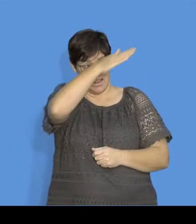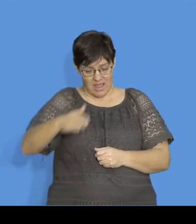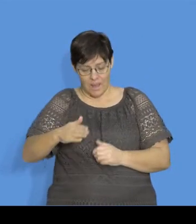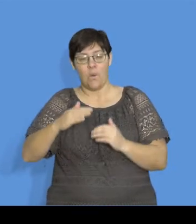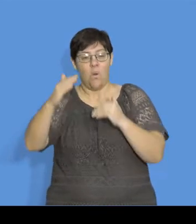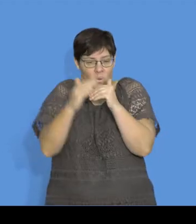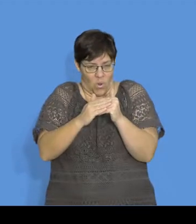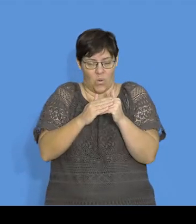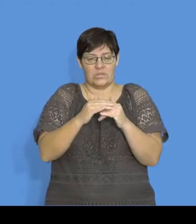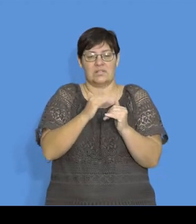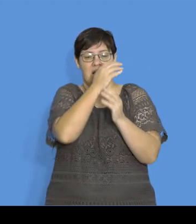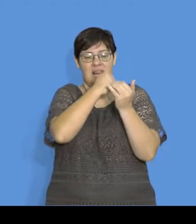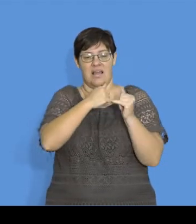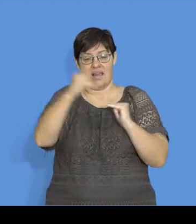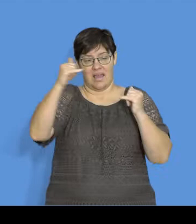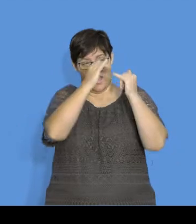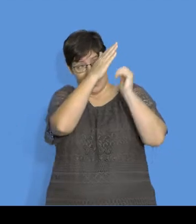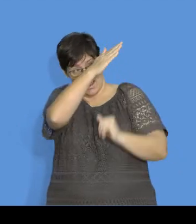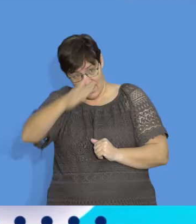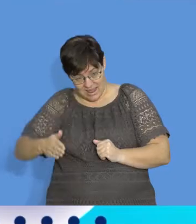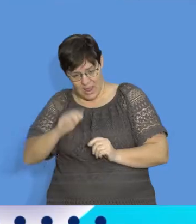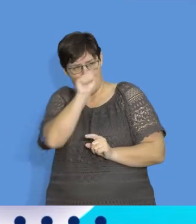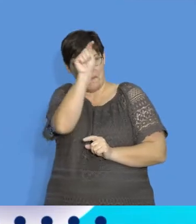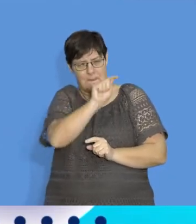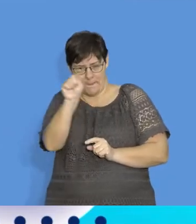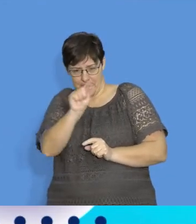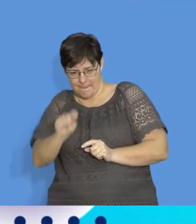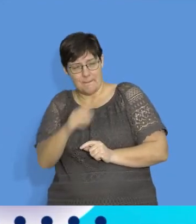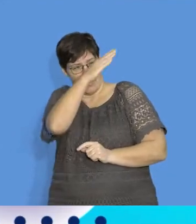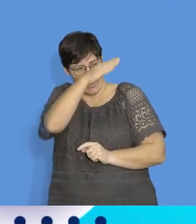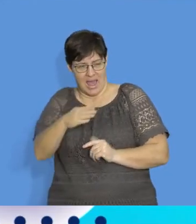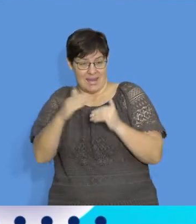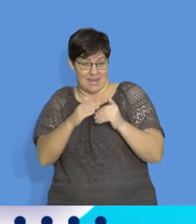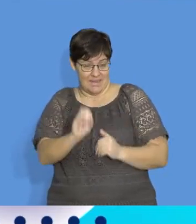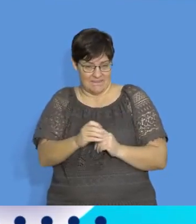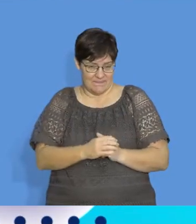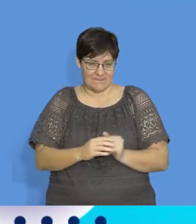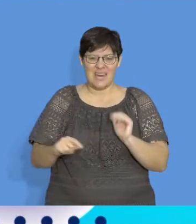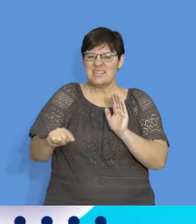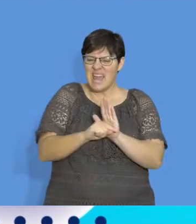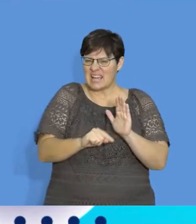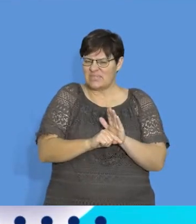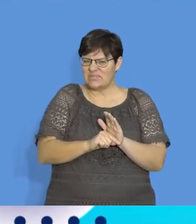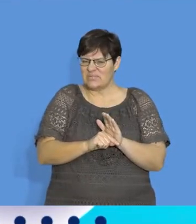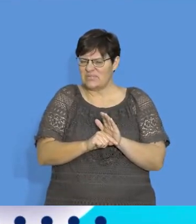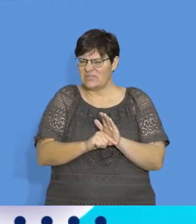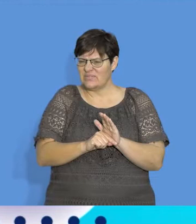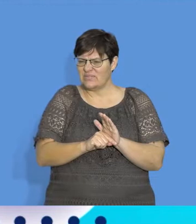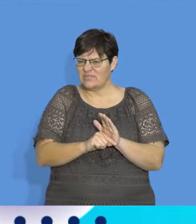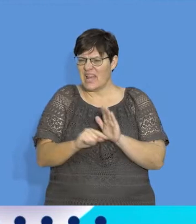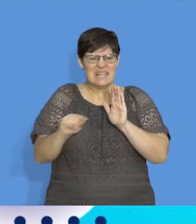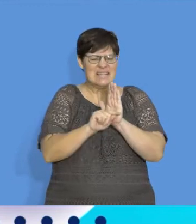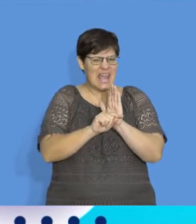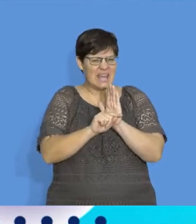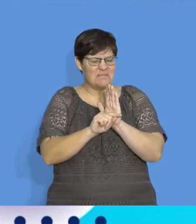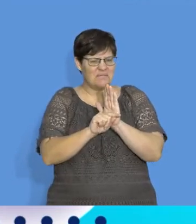lie close to a straight line with a negative gradient. What is a negative? What is different?